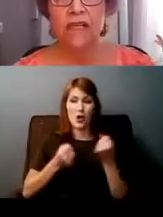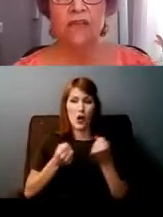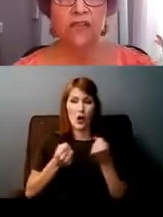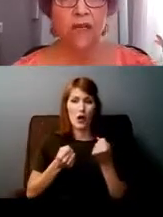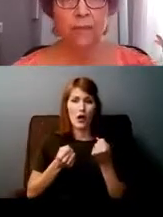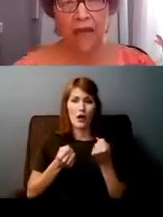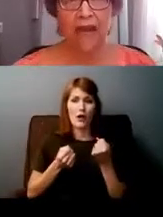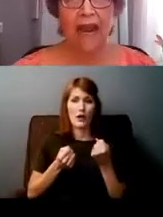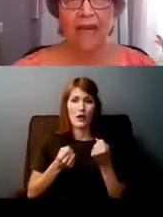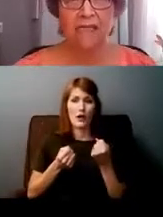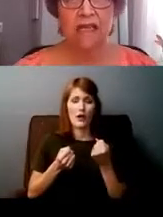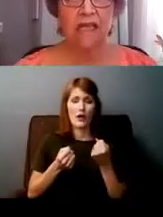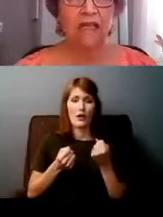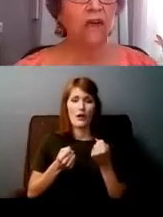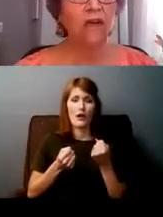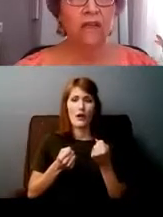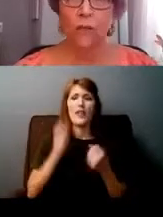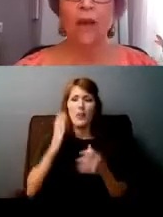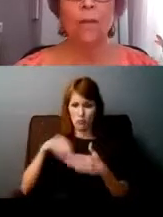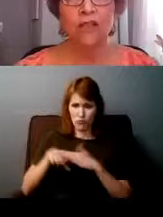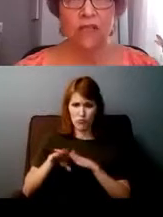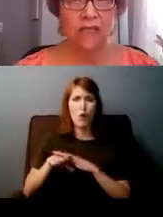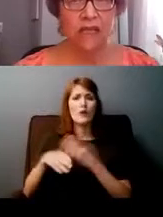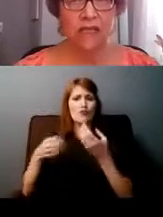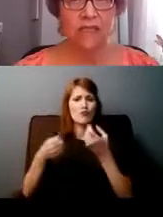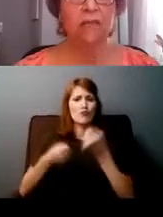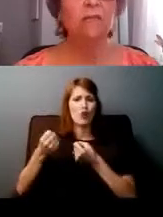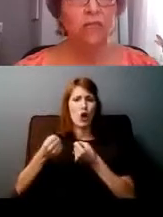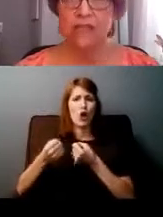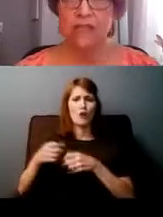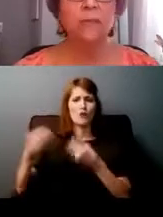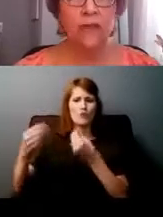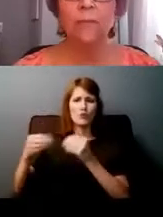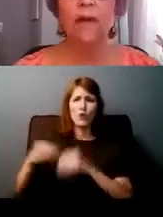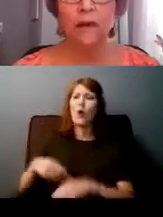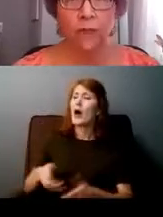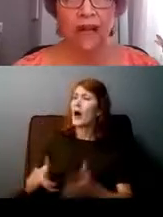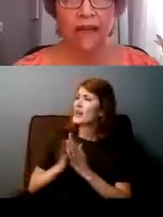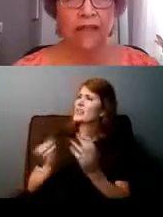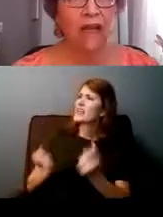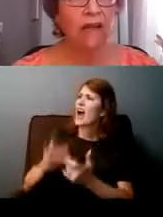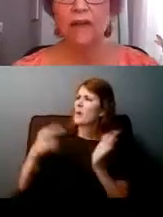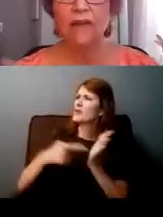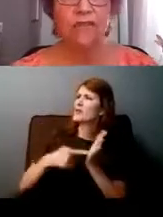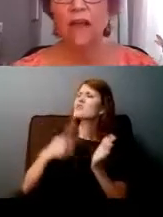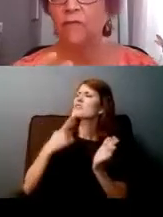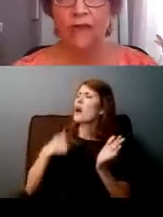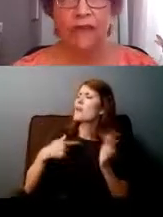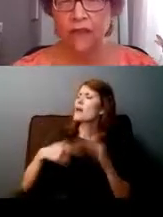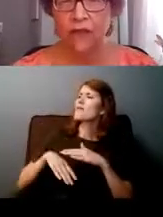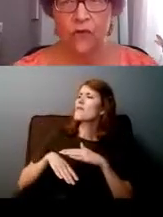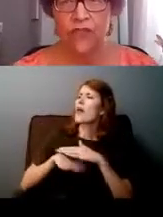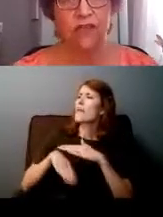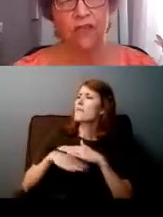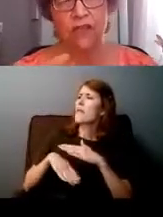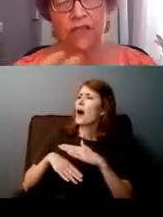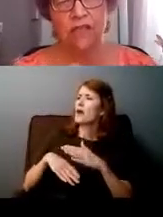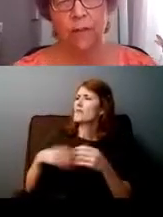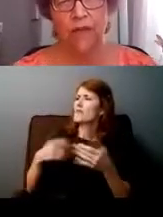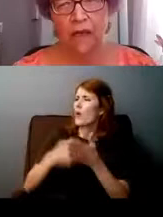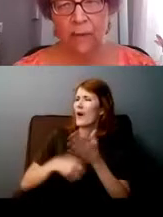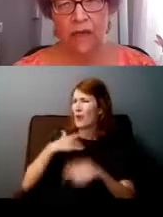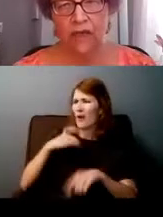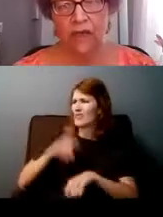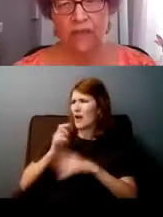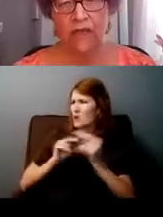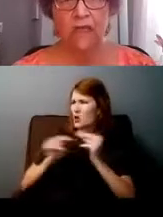car dealership and asking, so how much is this? Just give me the bottom line. I don't have time for any negotiation. Just tell